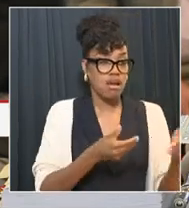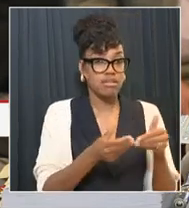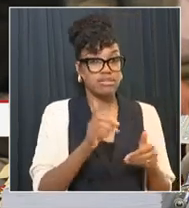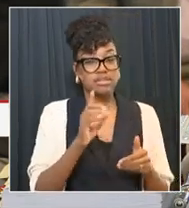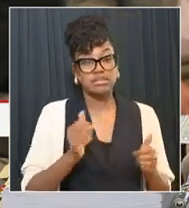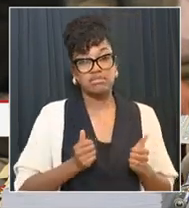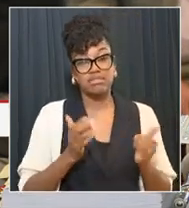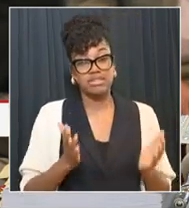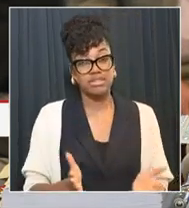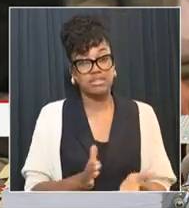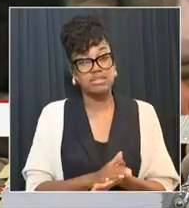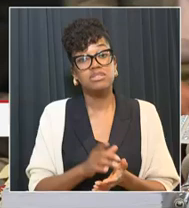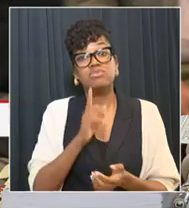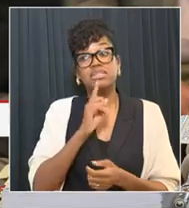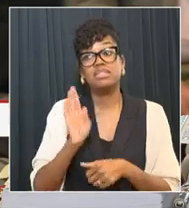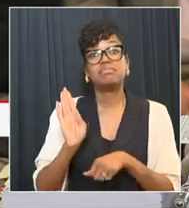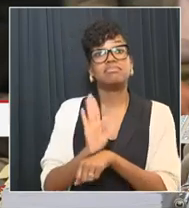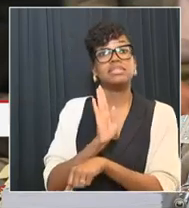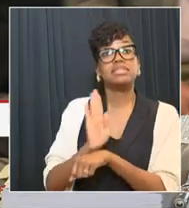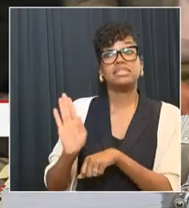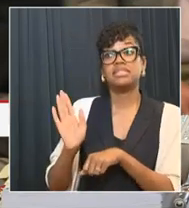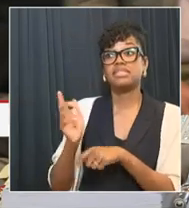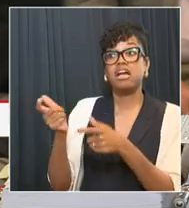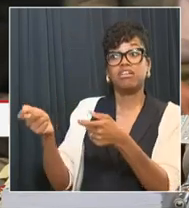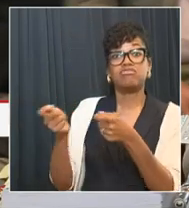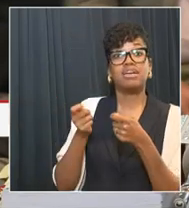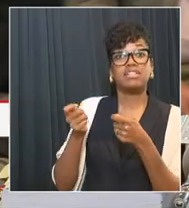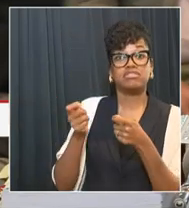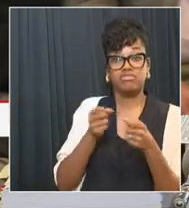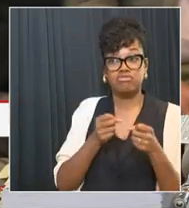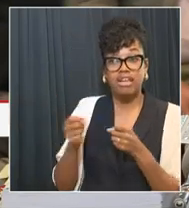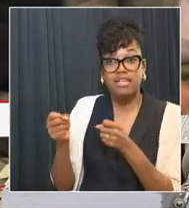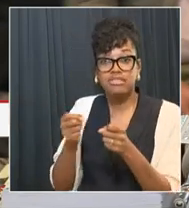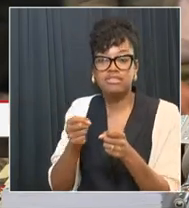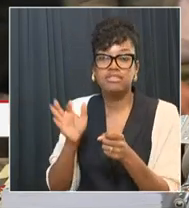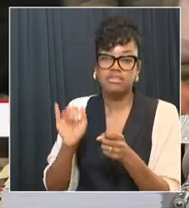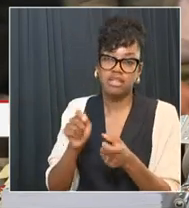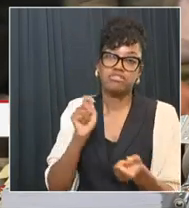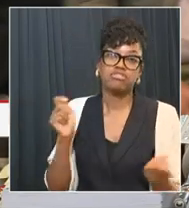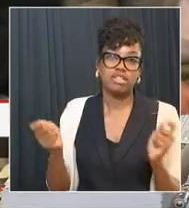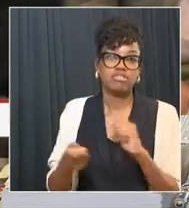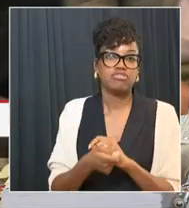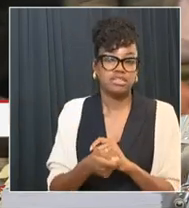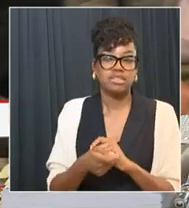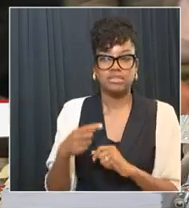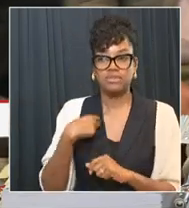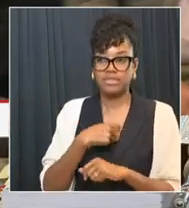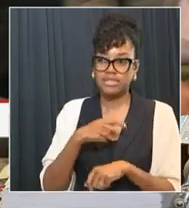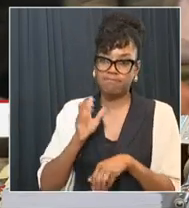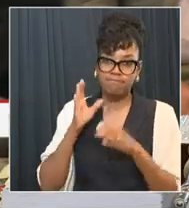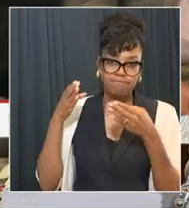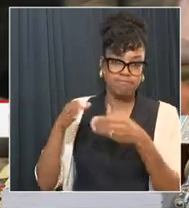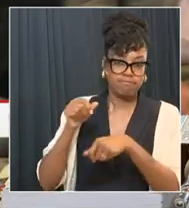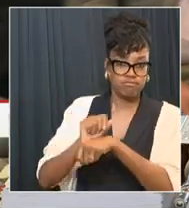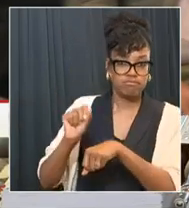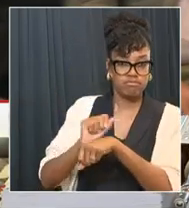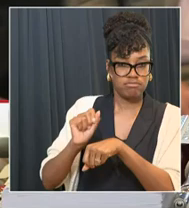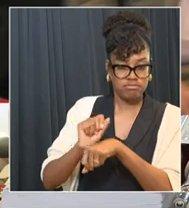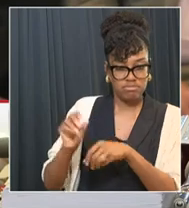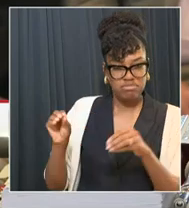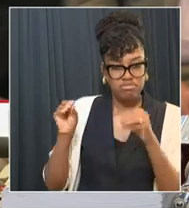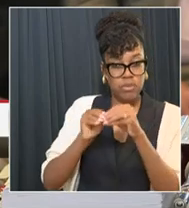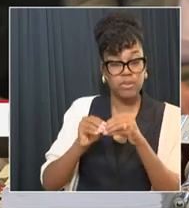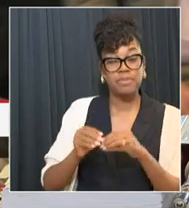attraction strategies are changing, and we have to work more on that. The more we're able